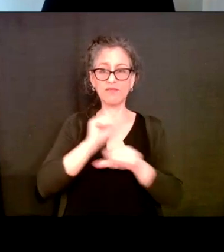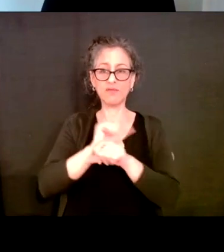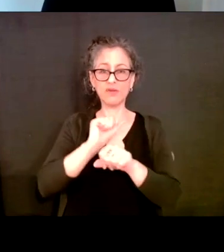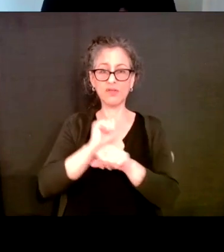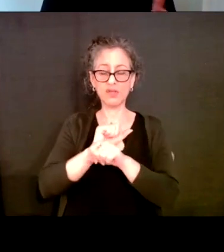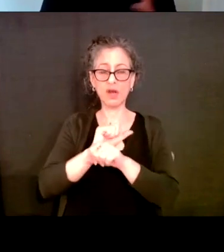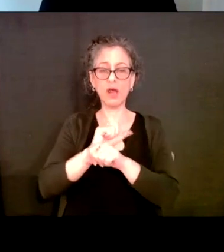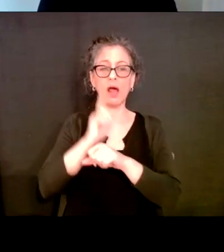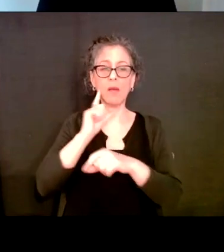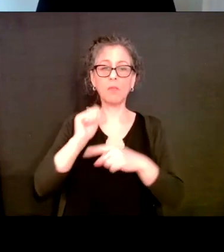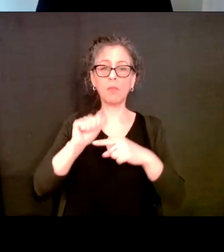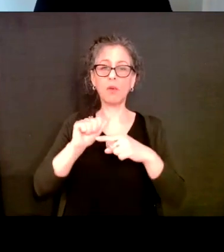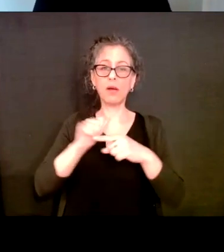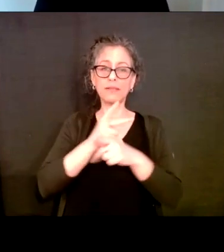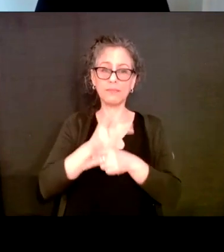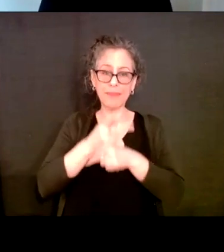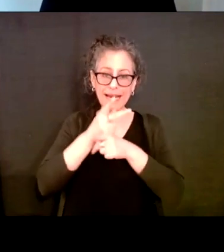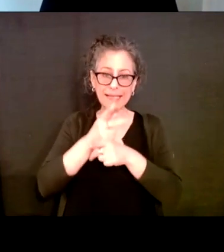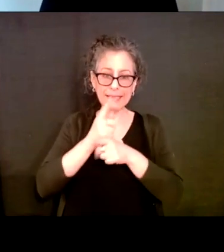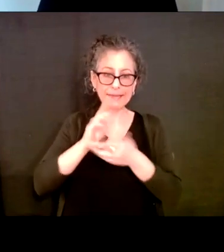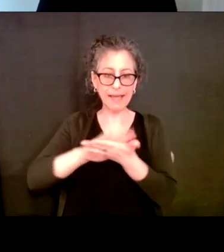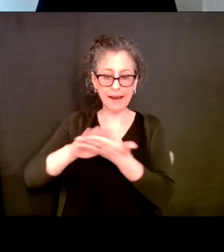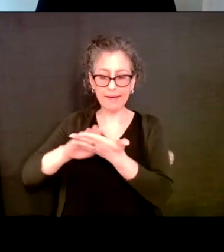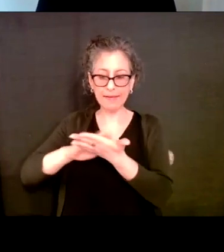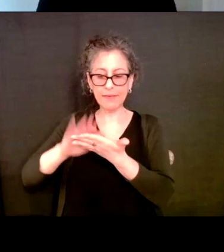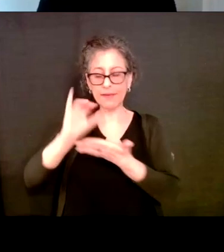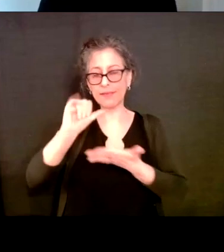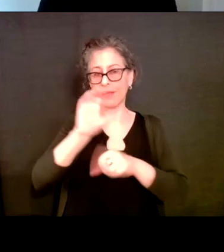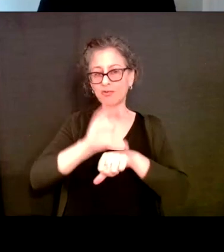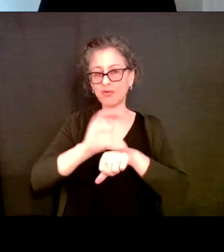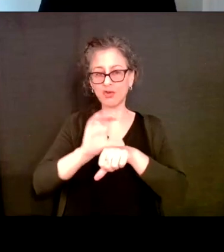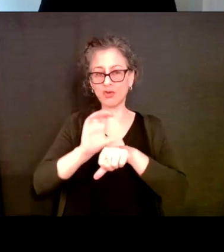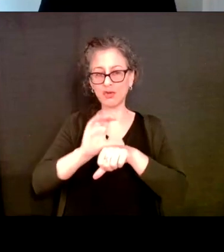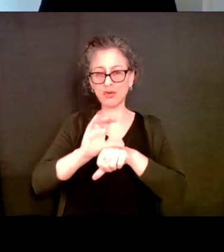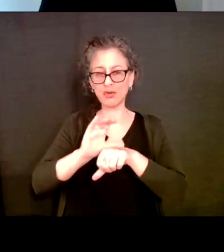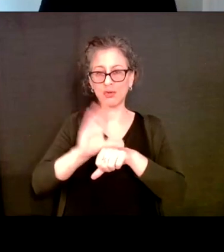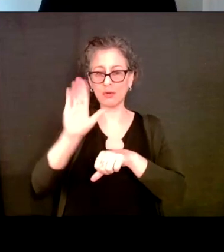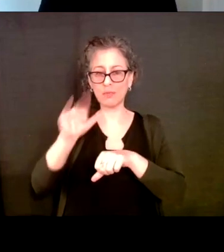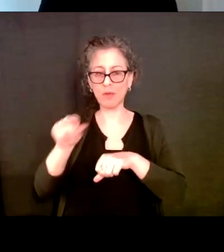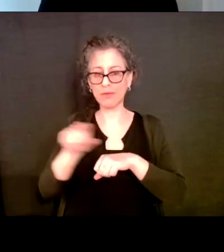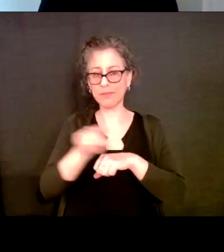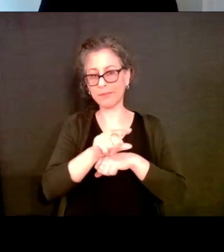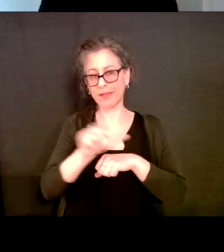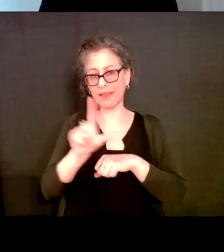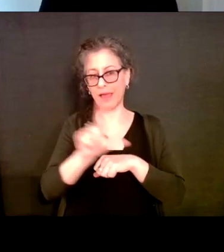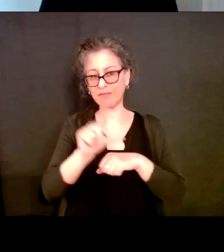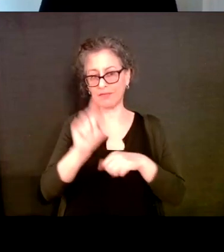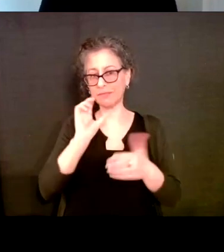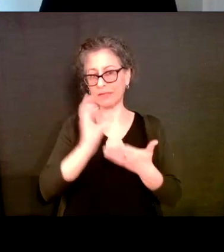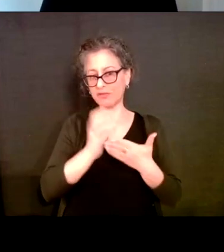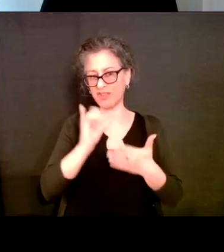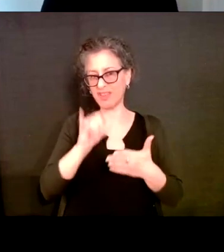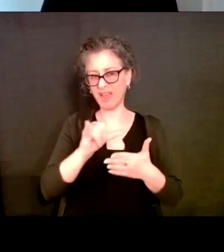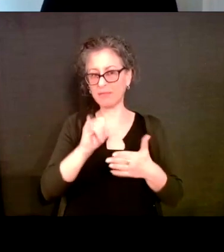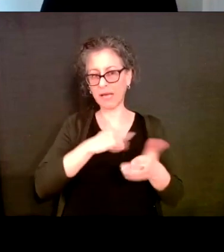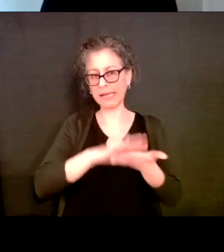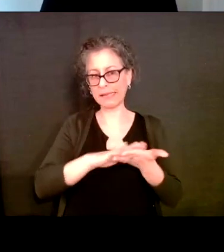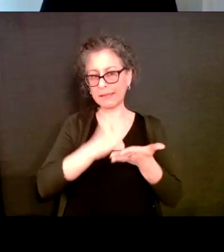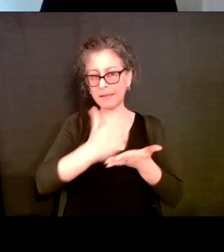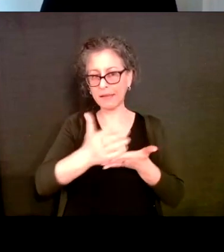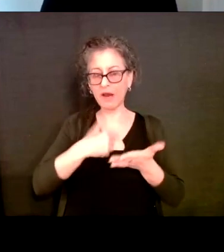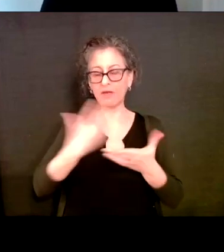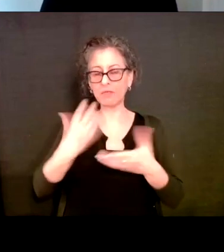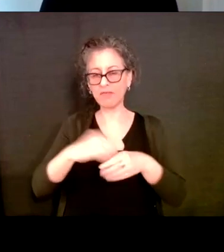maintenance, and I cleaned the church that is pictured here in the lower left of the screen. And I became very involved in various